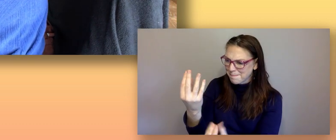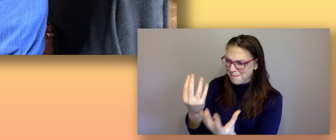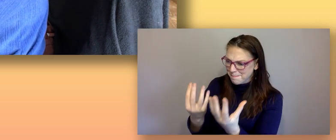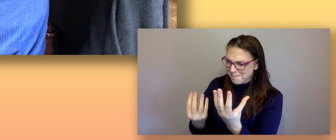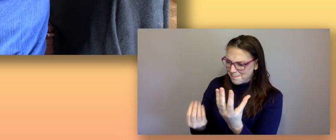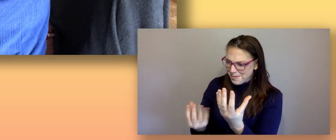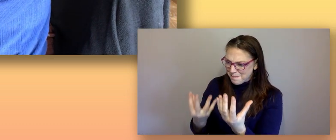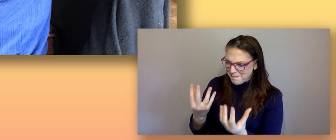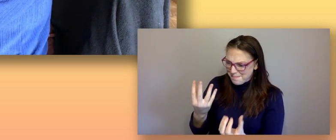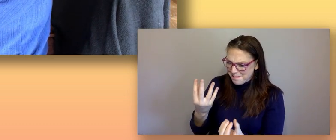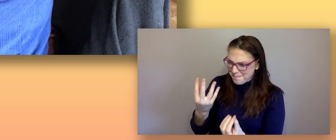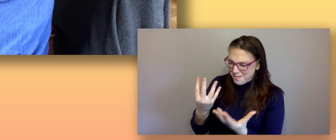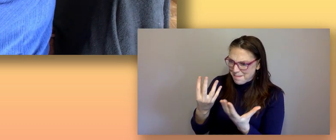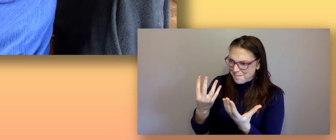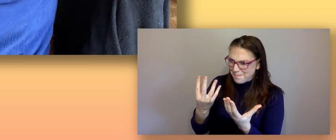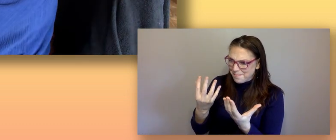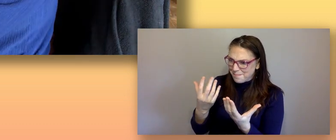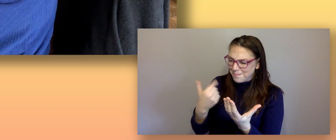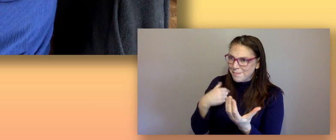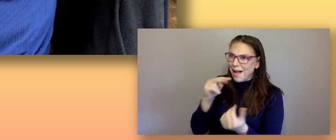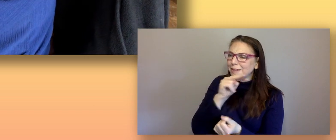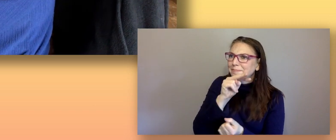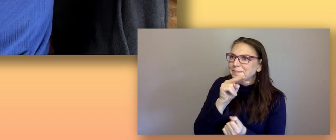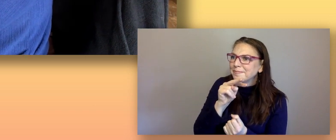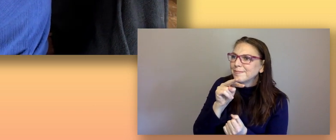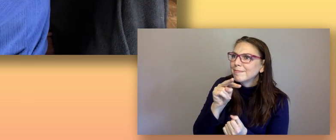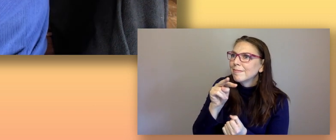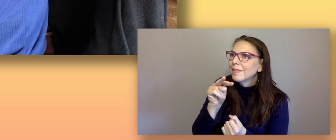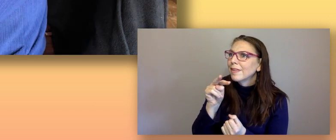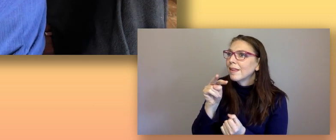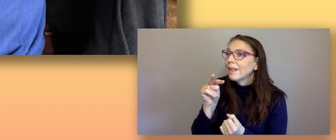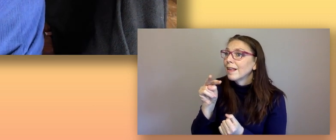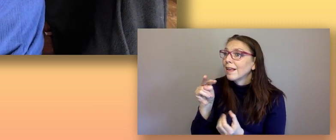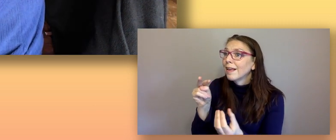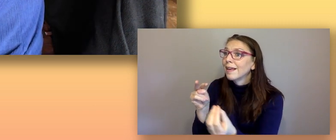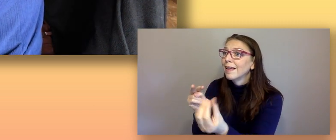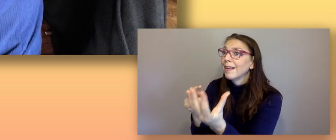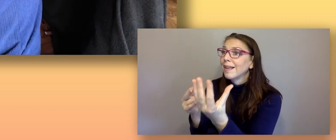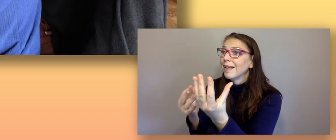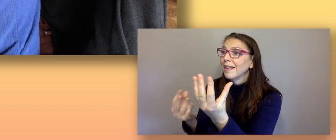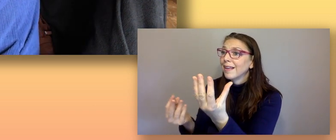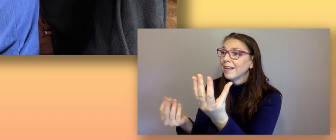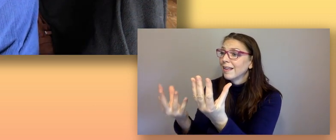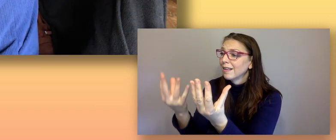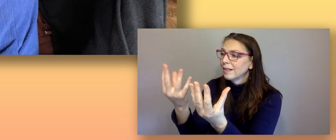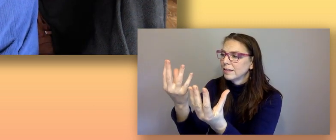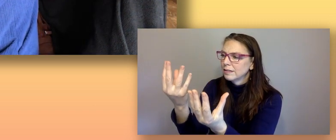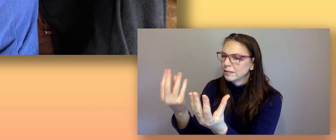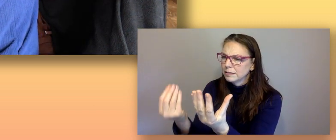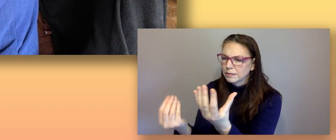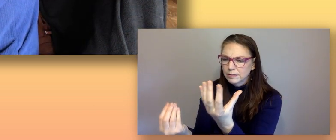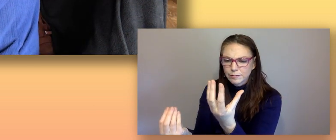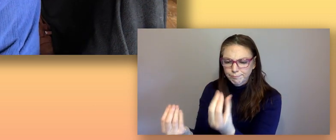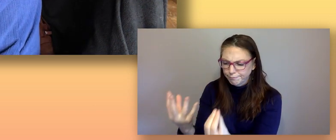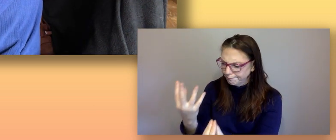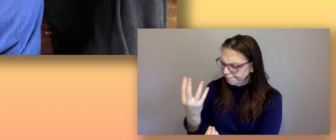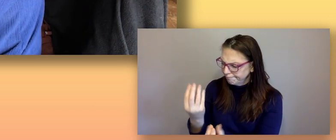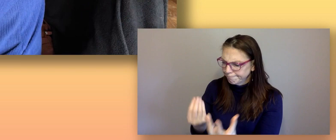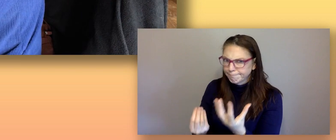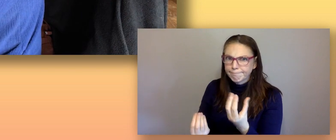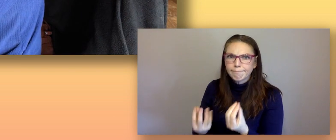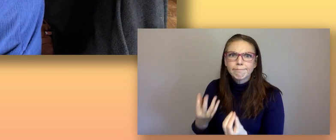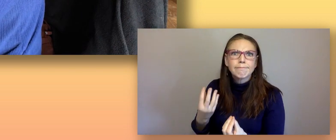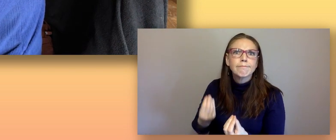forget-me-nots. I look out my window